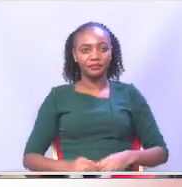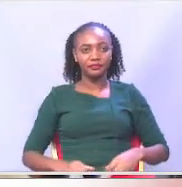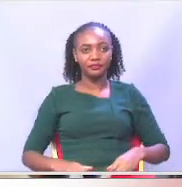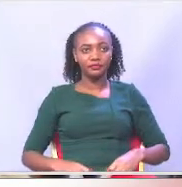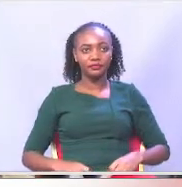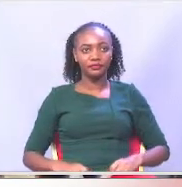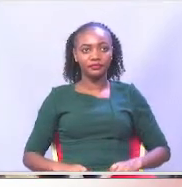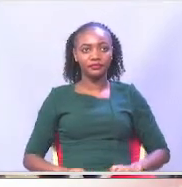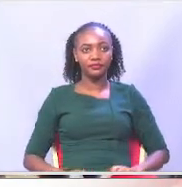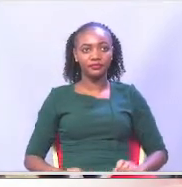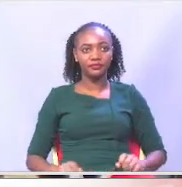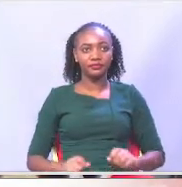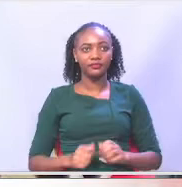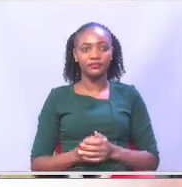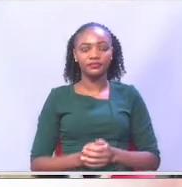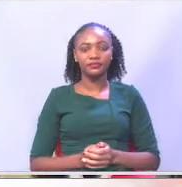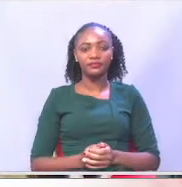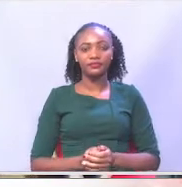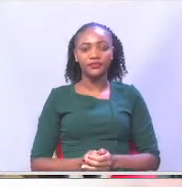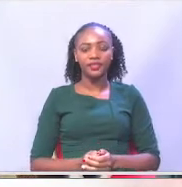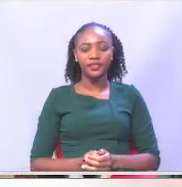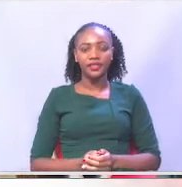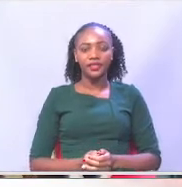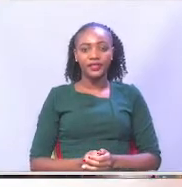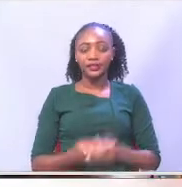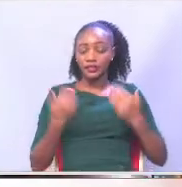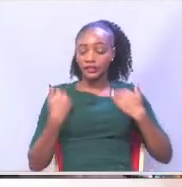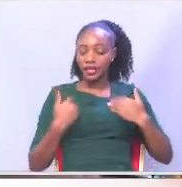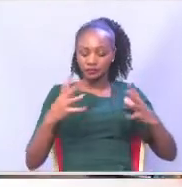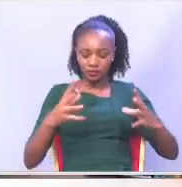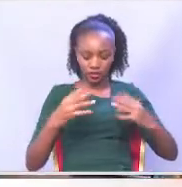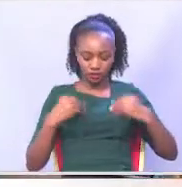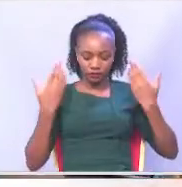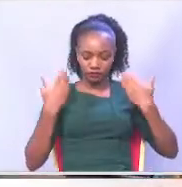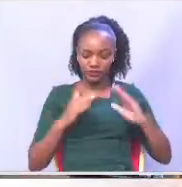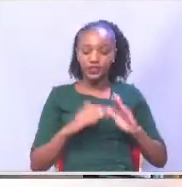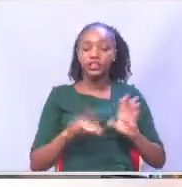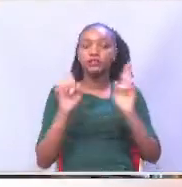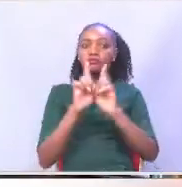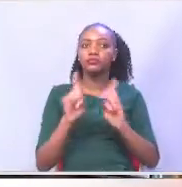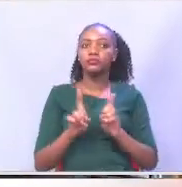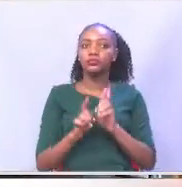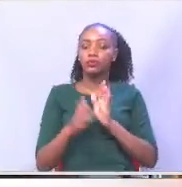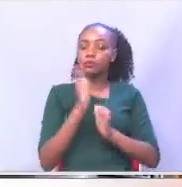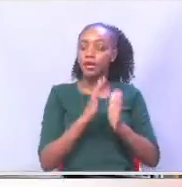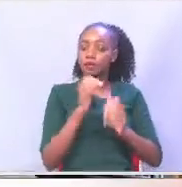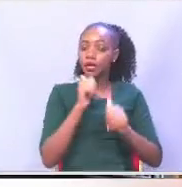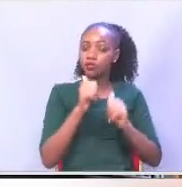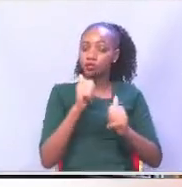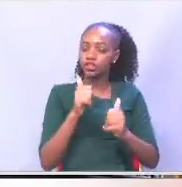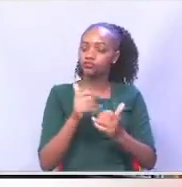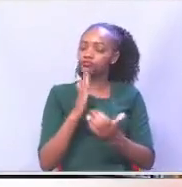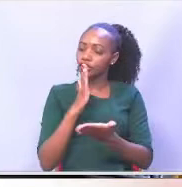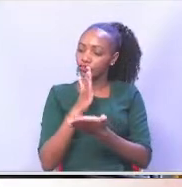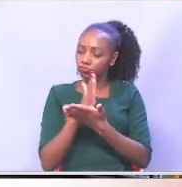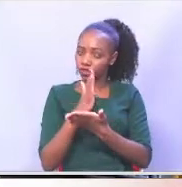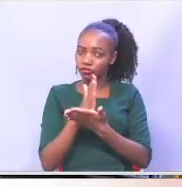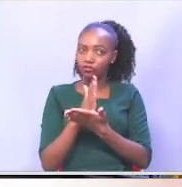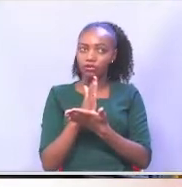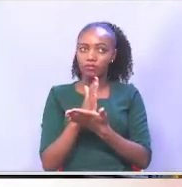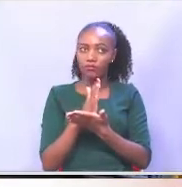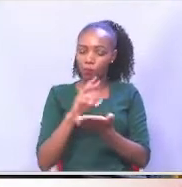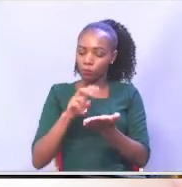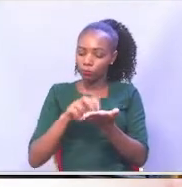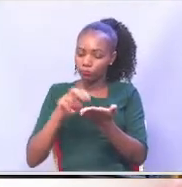governor wa huko, mwito ambao nimeitikia. Natembeya now plans to officially hand over the reins of